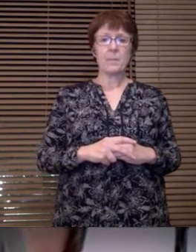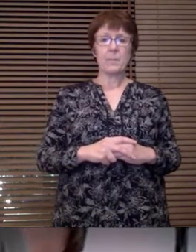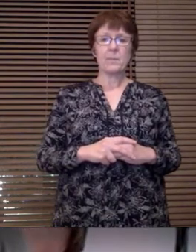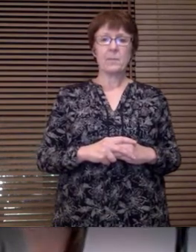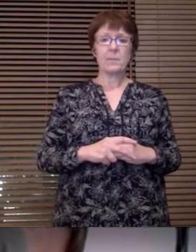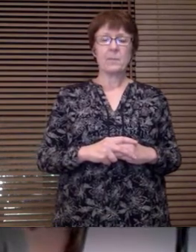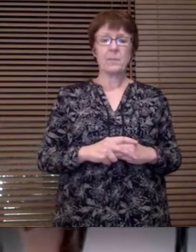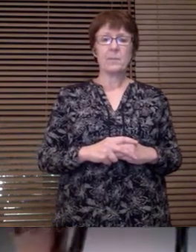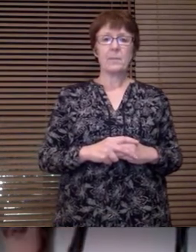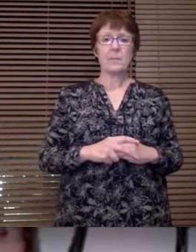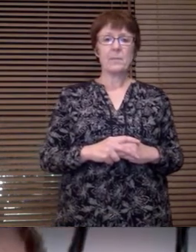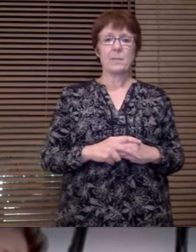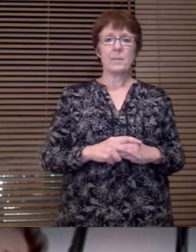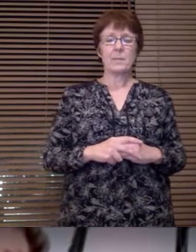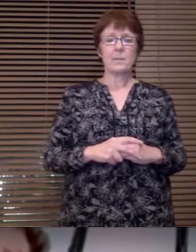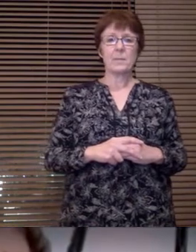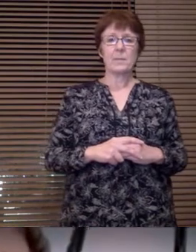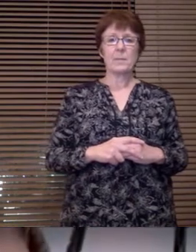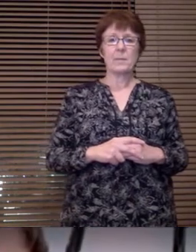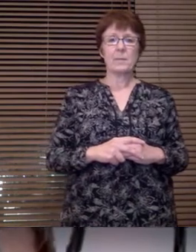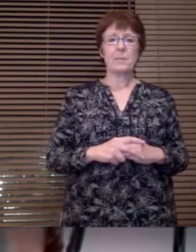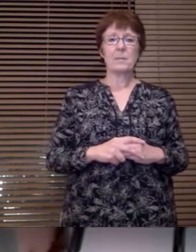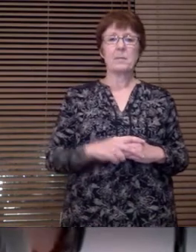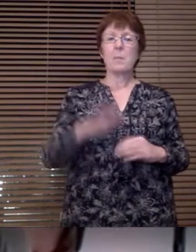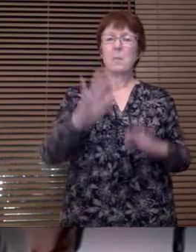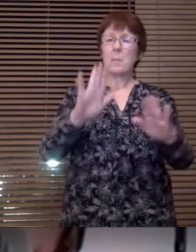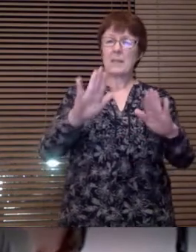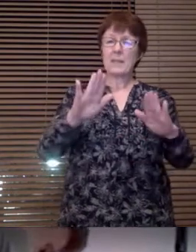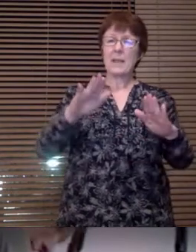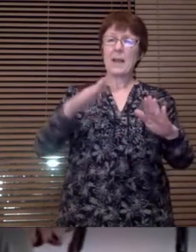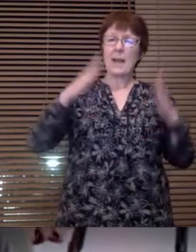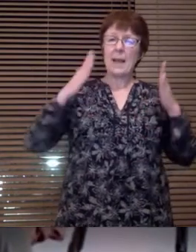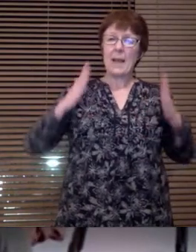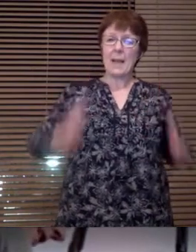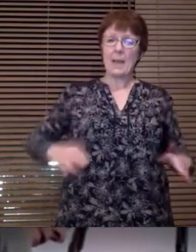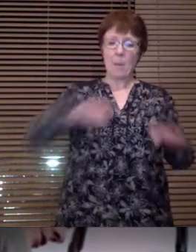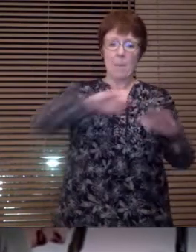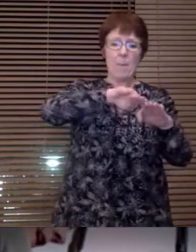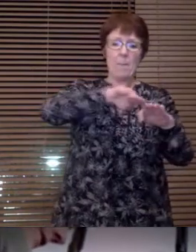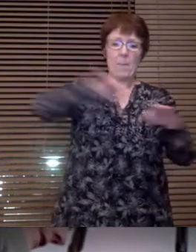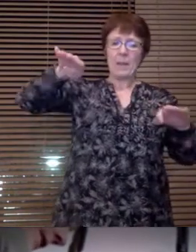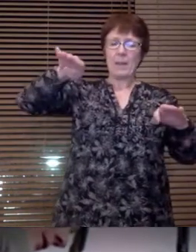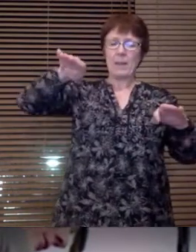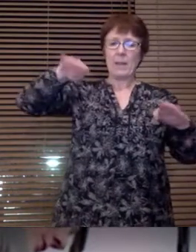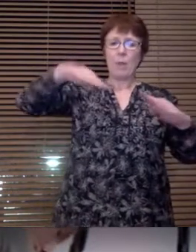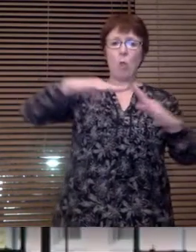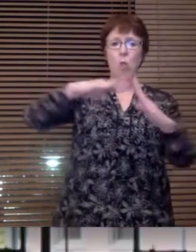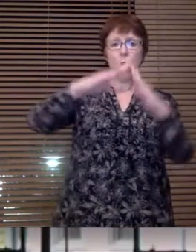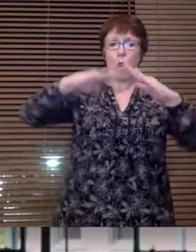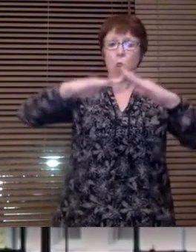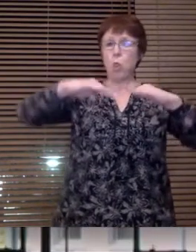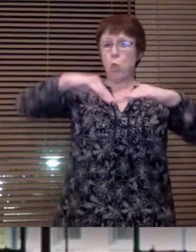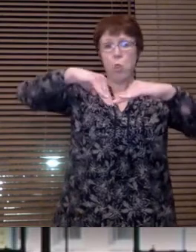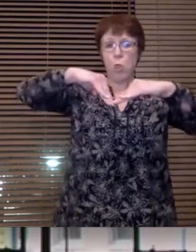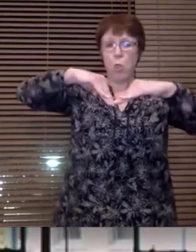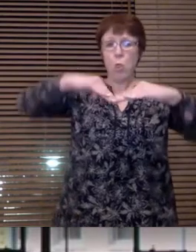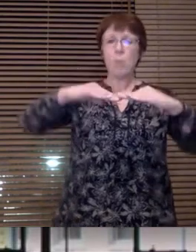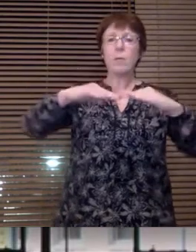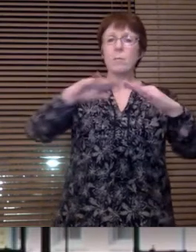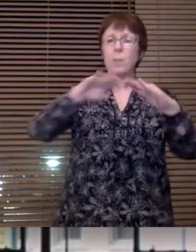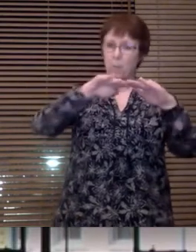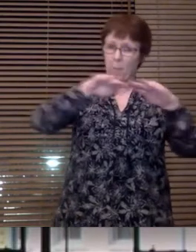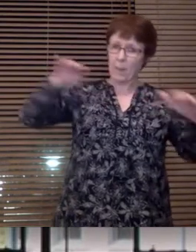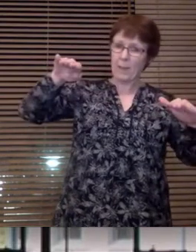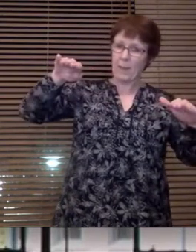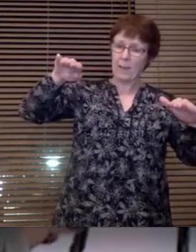want anyone's lower back going down, or bums too high. Everything flat. Just activate your glutes.